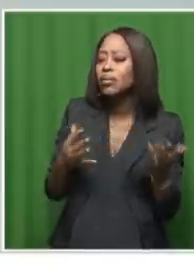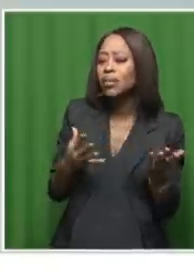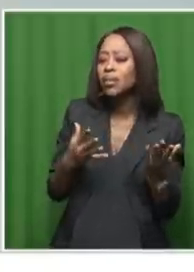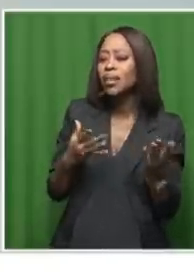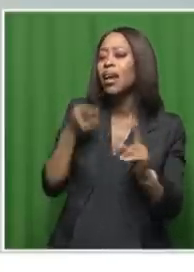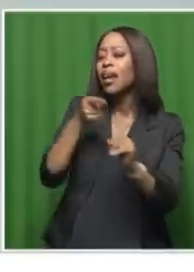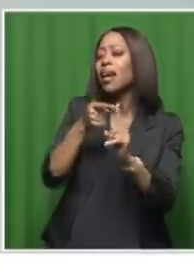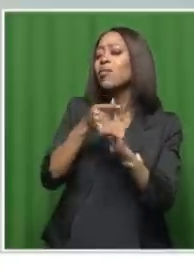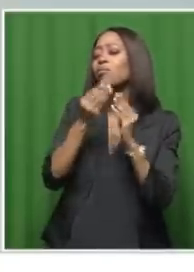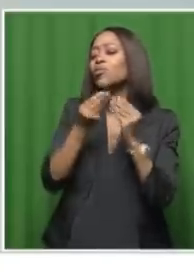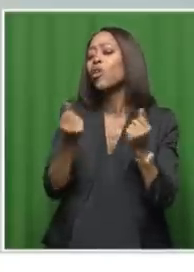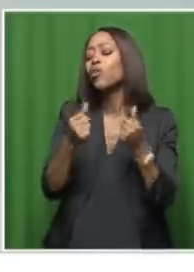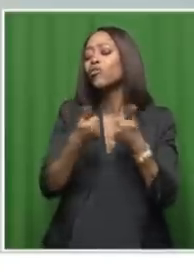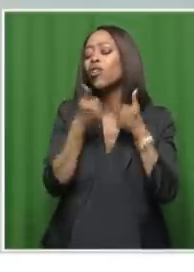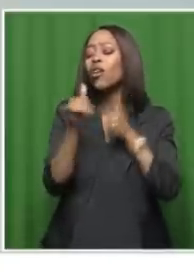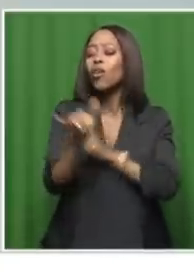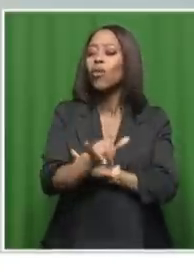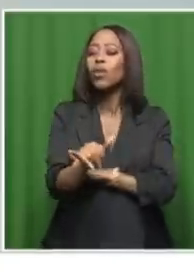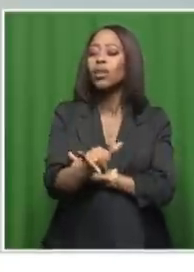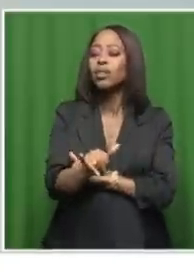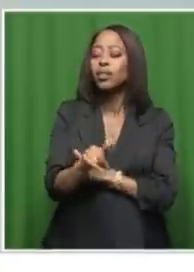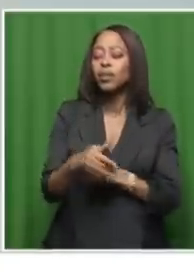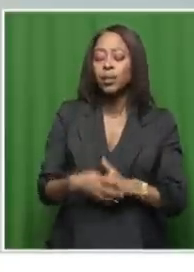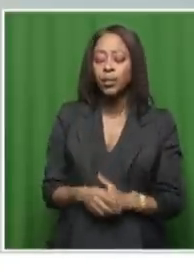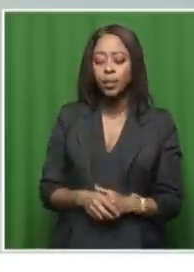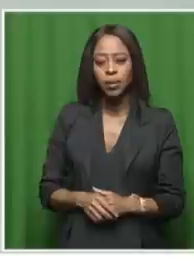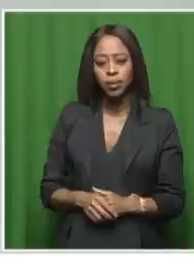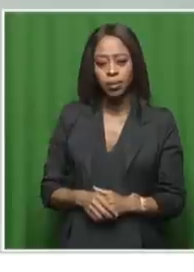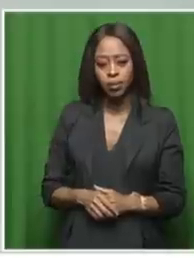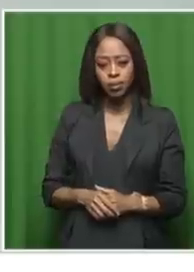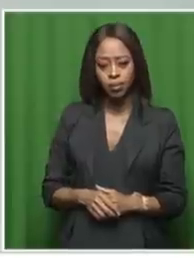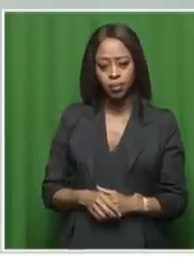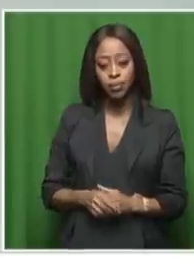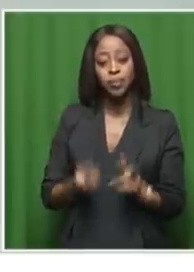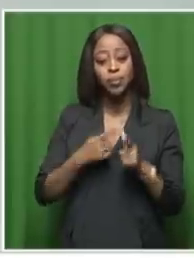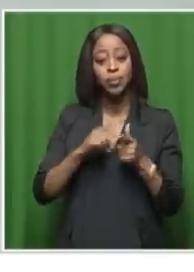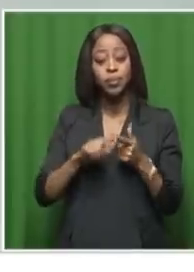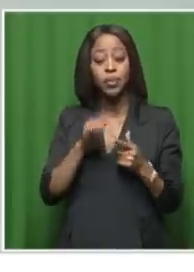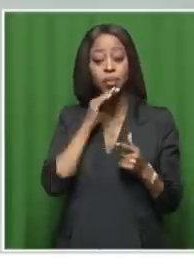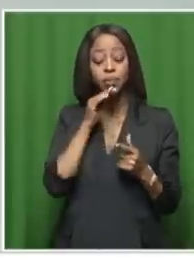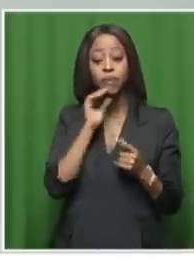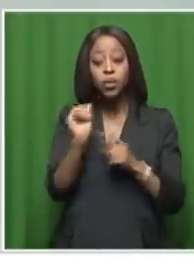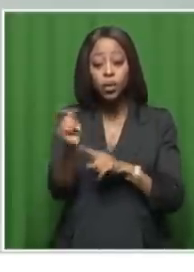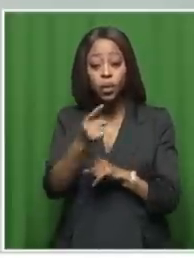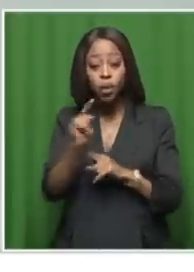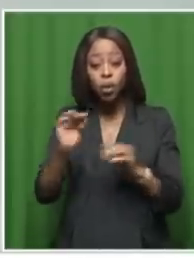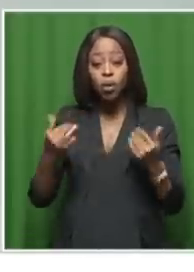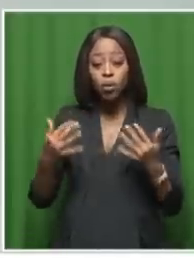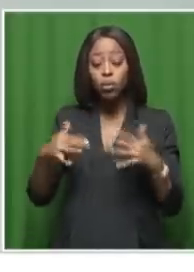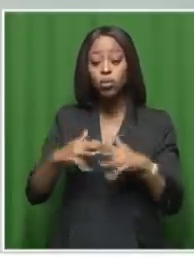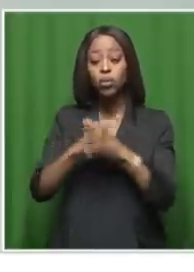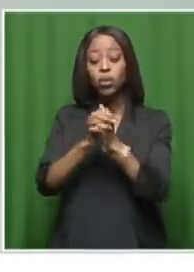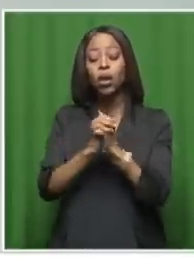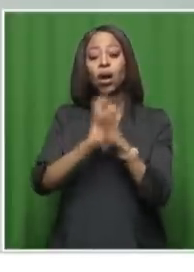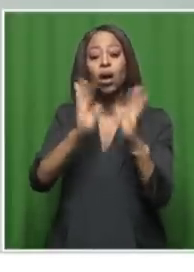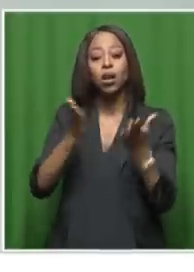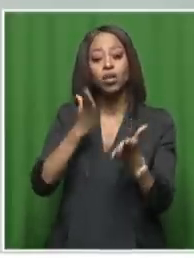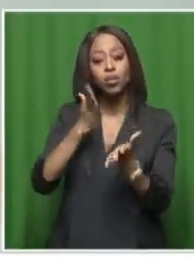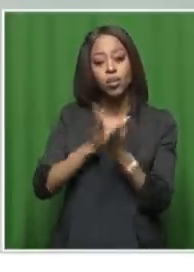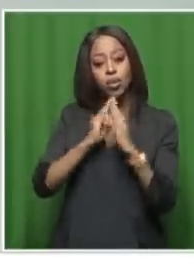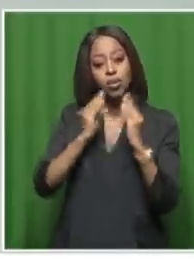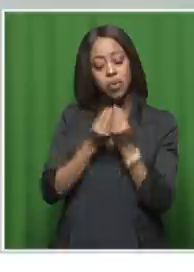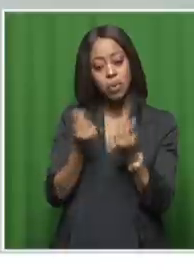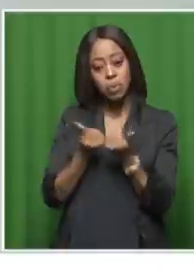intent of the legislation that we bring. And therefore, how do we all come together to play our part so that